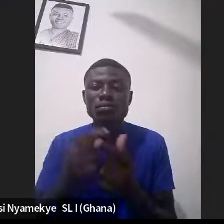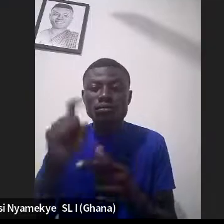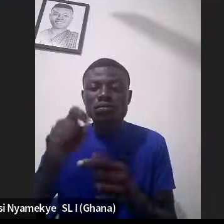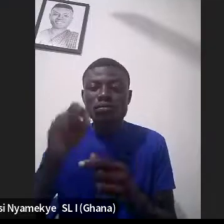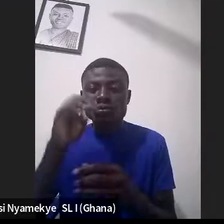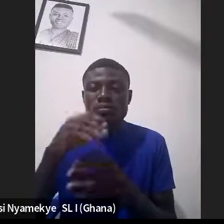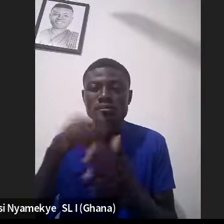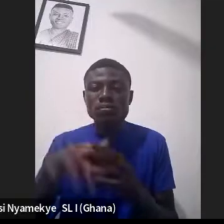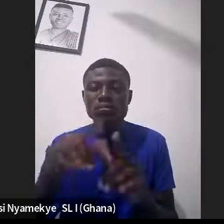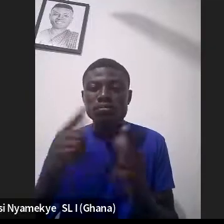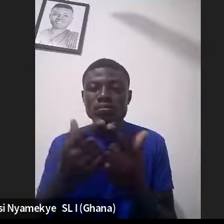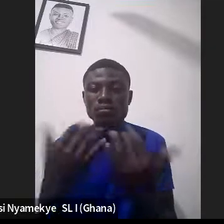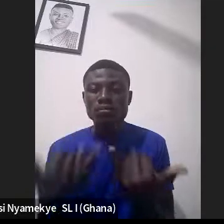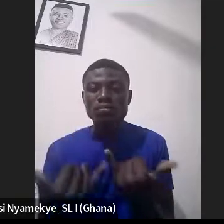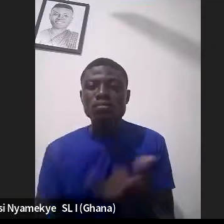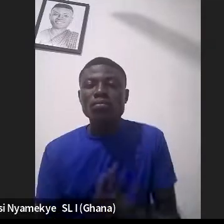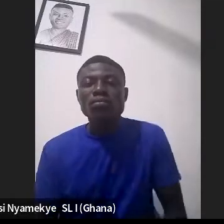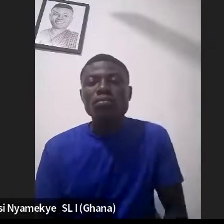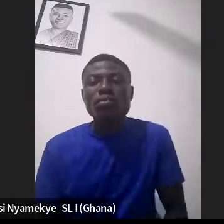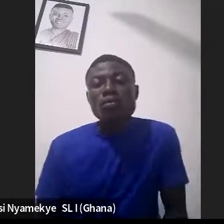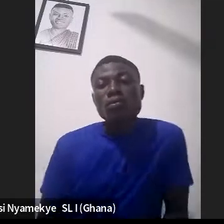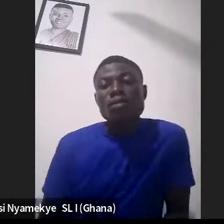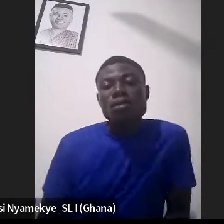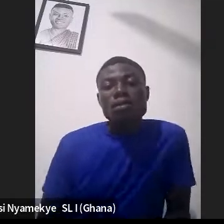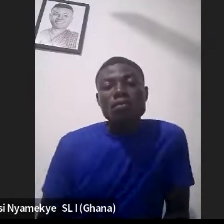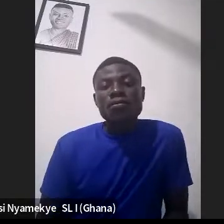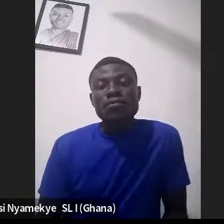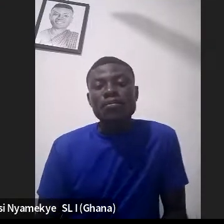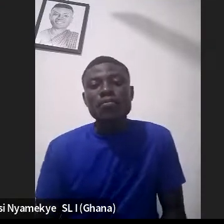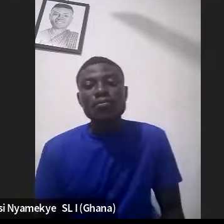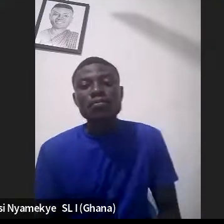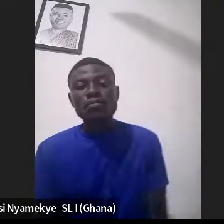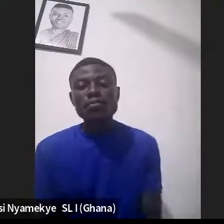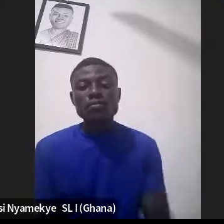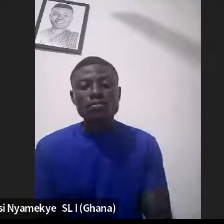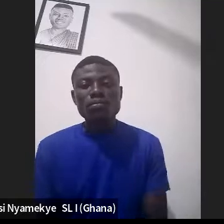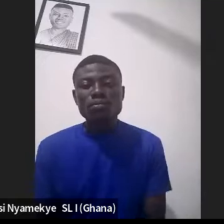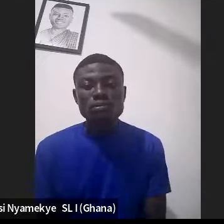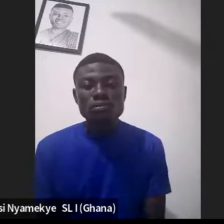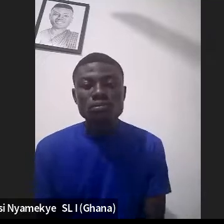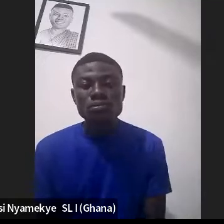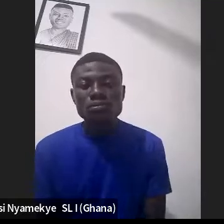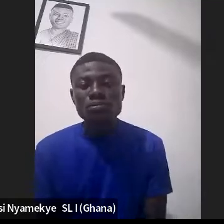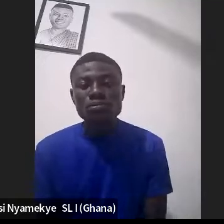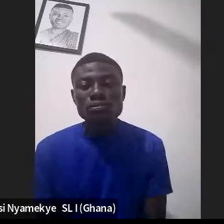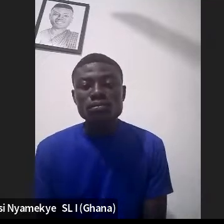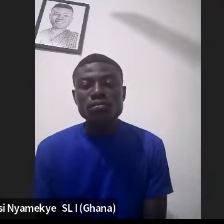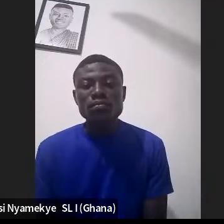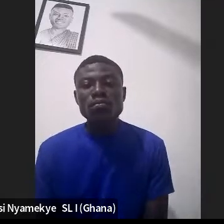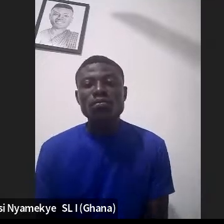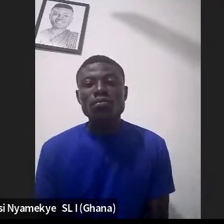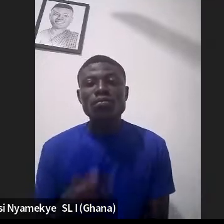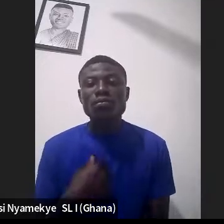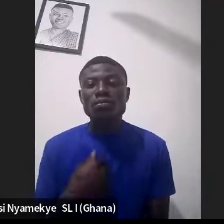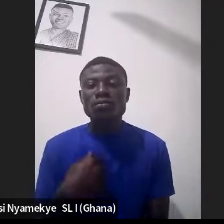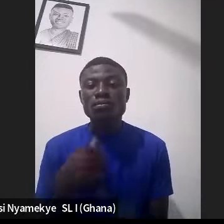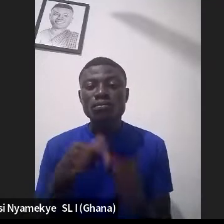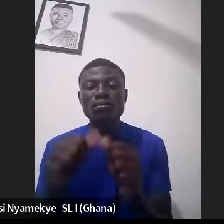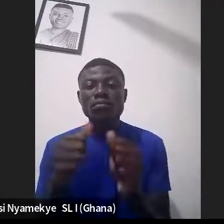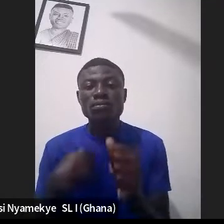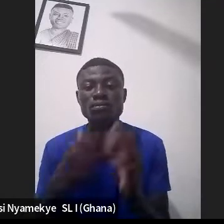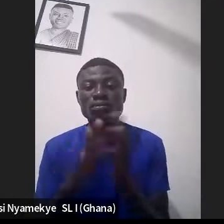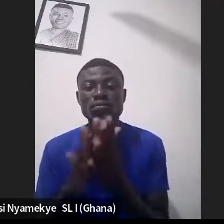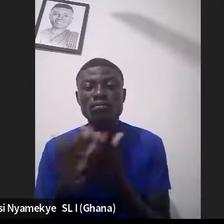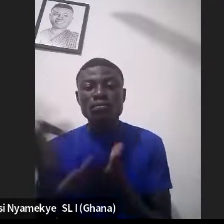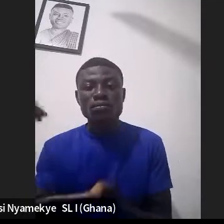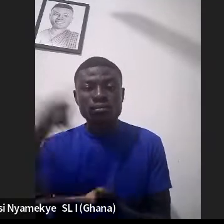And, I'm going to do that right now. As part of the many people that I keep asking to come to Ghana,